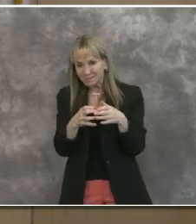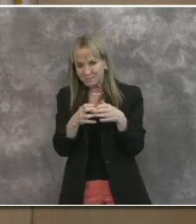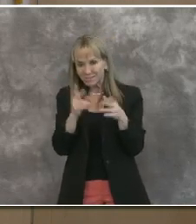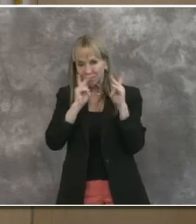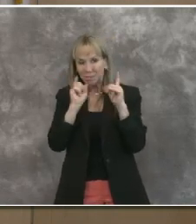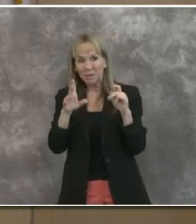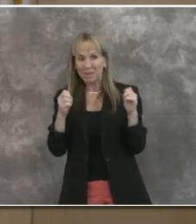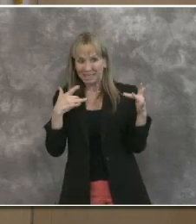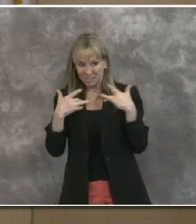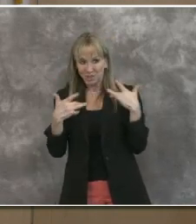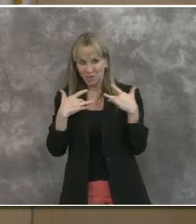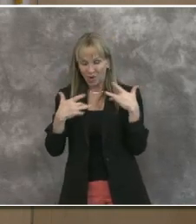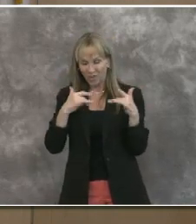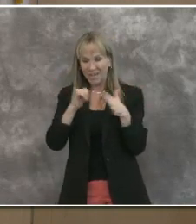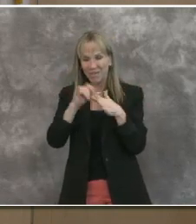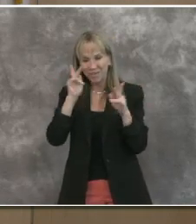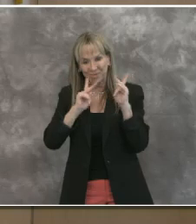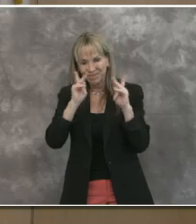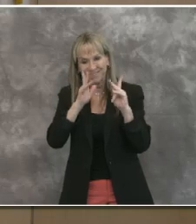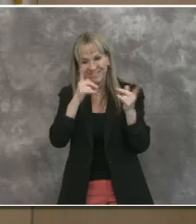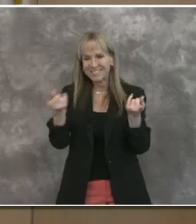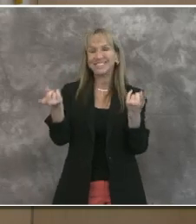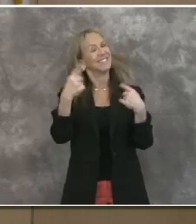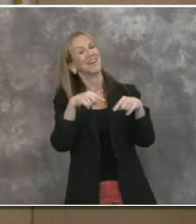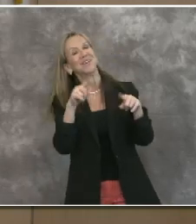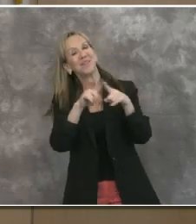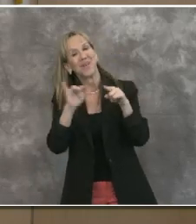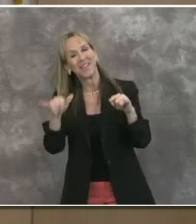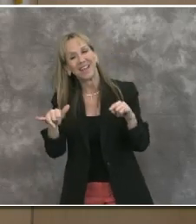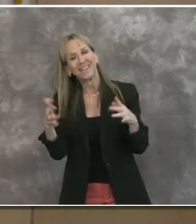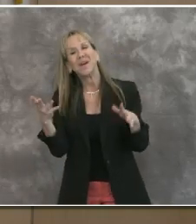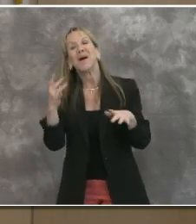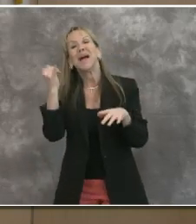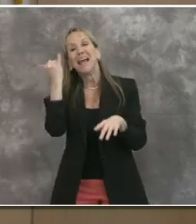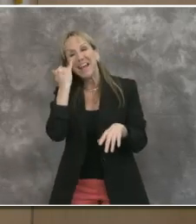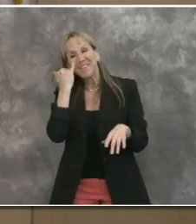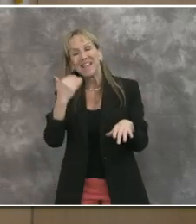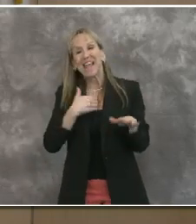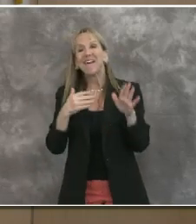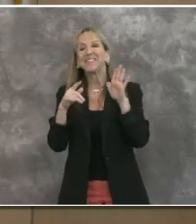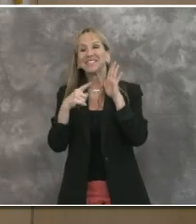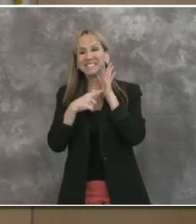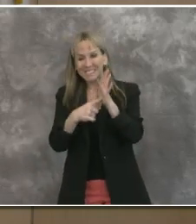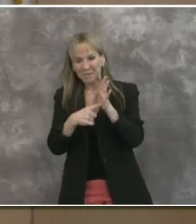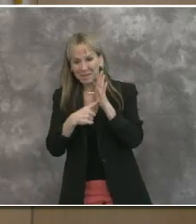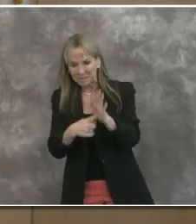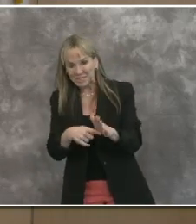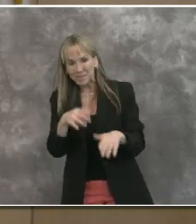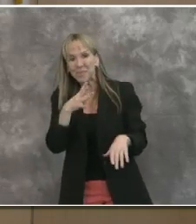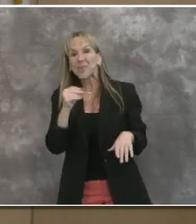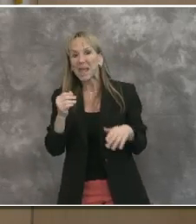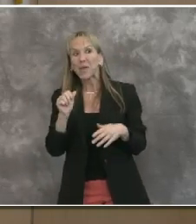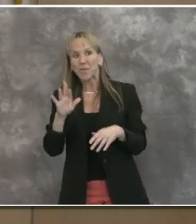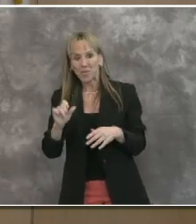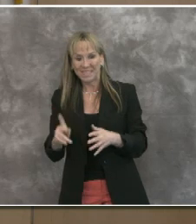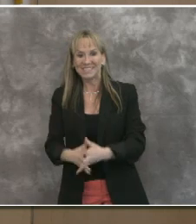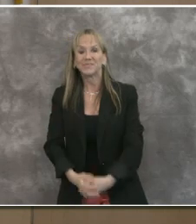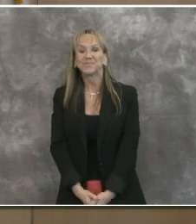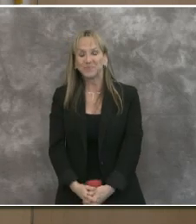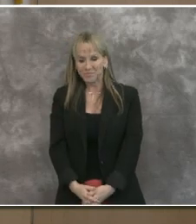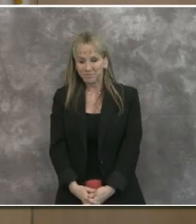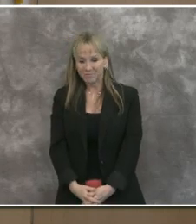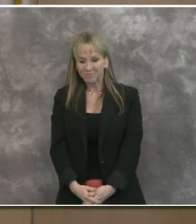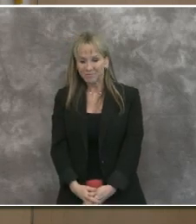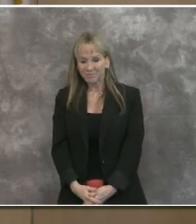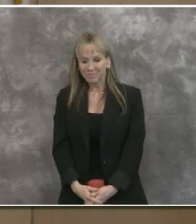people might be coming to the table, coming to these gatherings. If they have symptoms, then others are put at risk. And